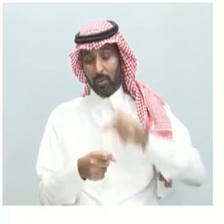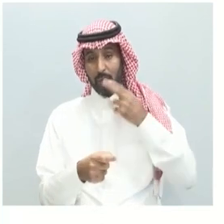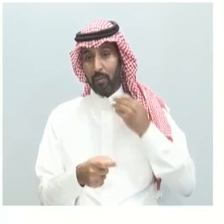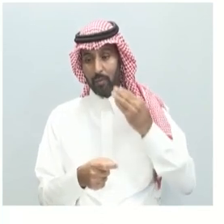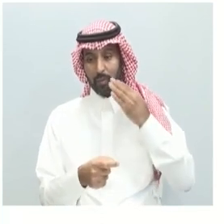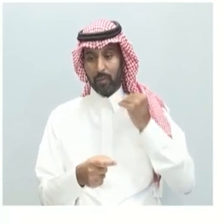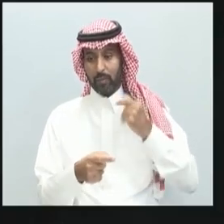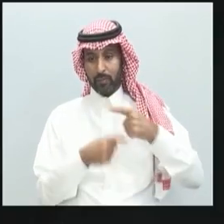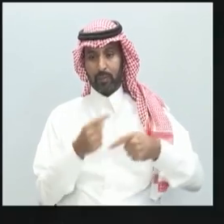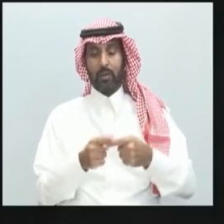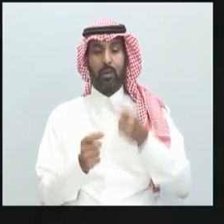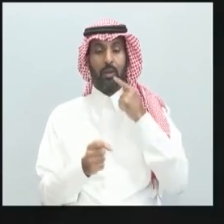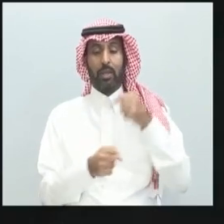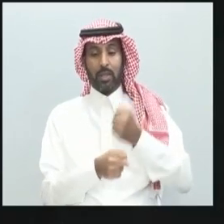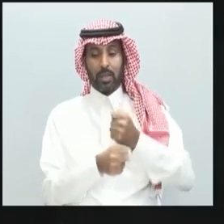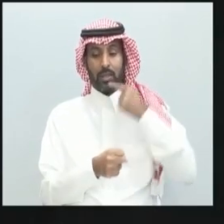use the present progressive